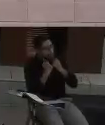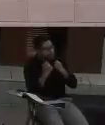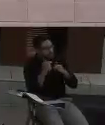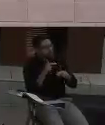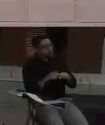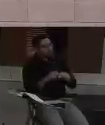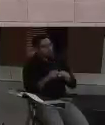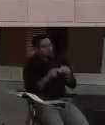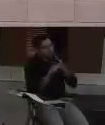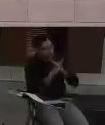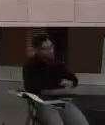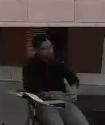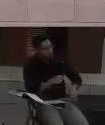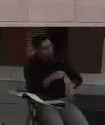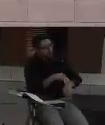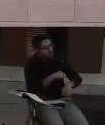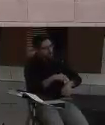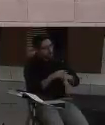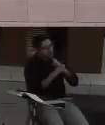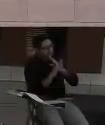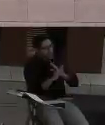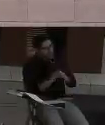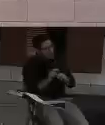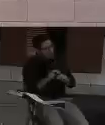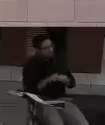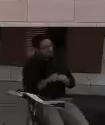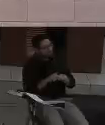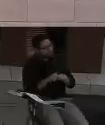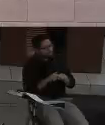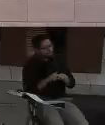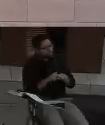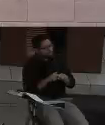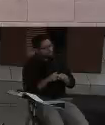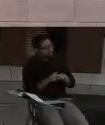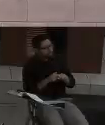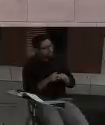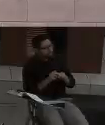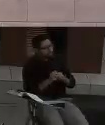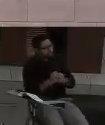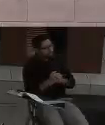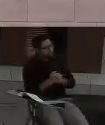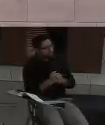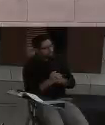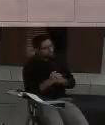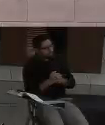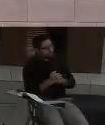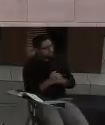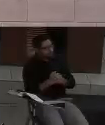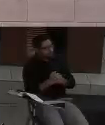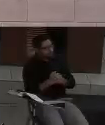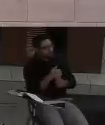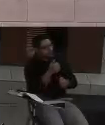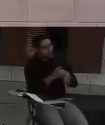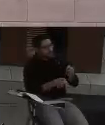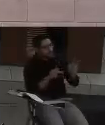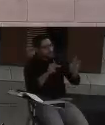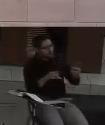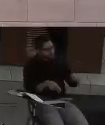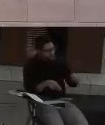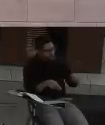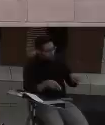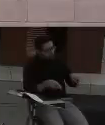sacredness within those around us. When we truly see each other as sacred and holy, we